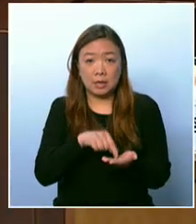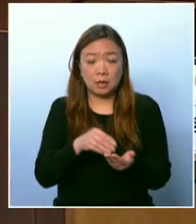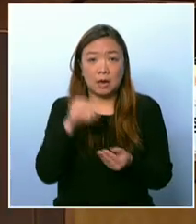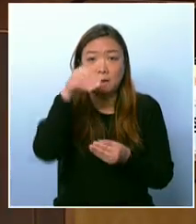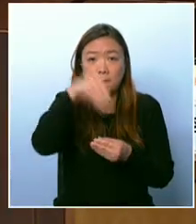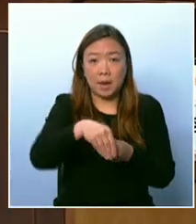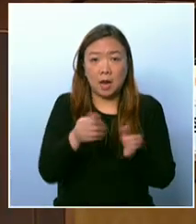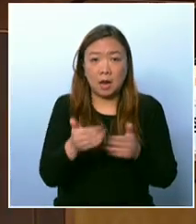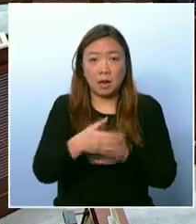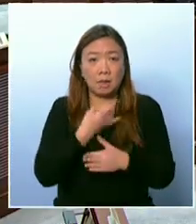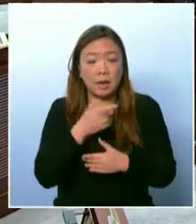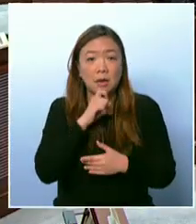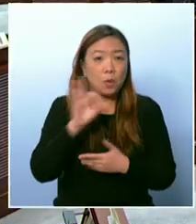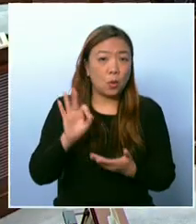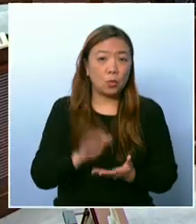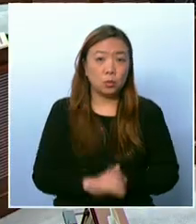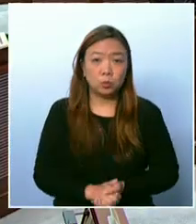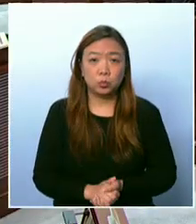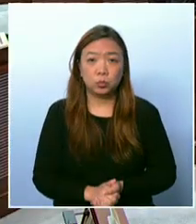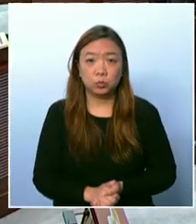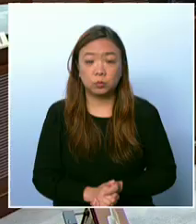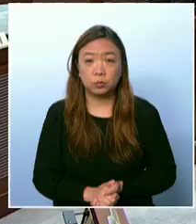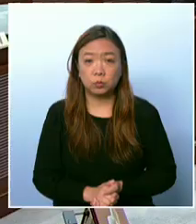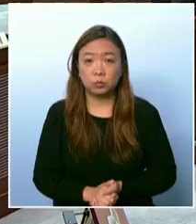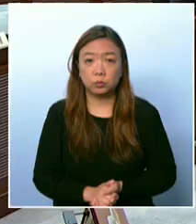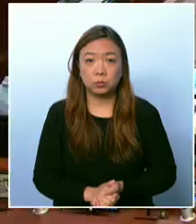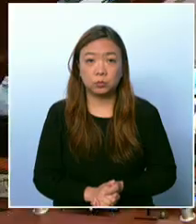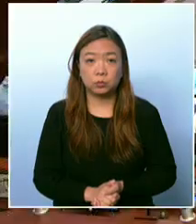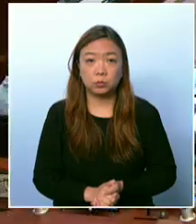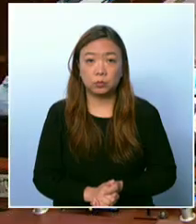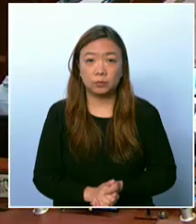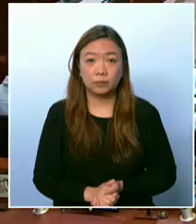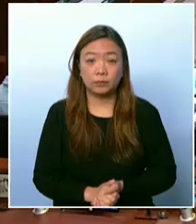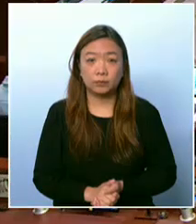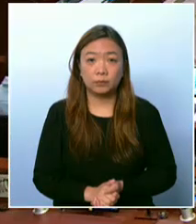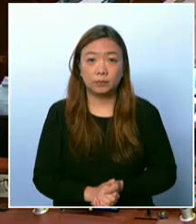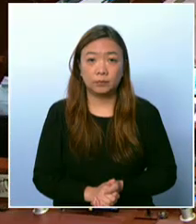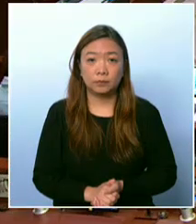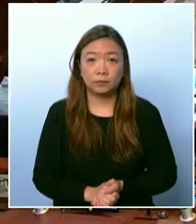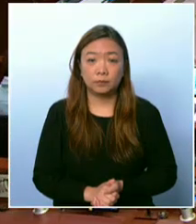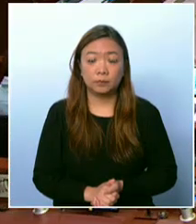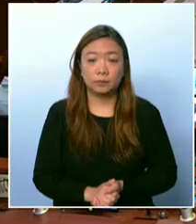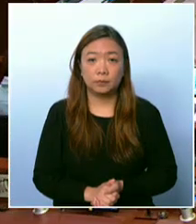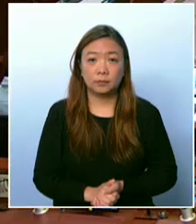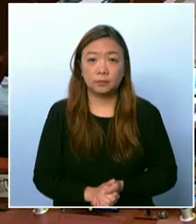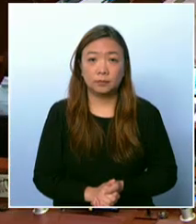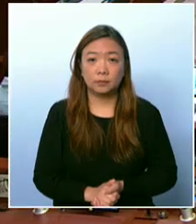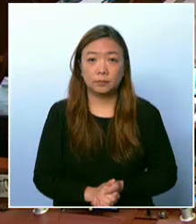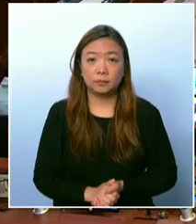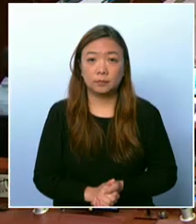Members, any one of you has yet to put your ballot paper into the ballot box?